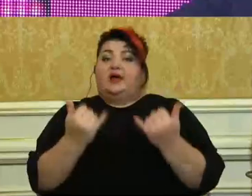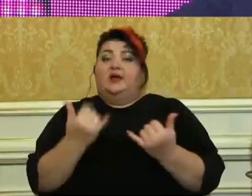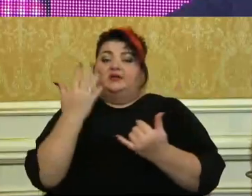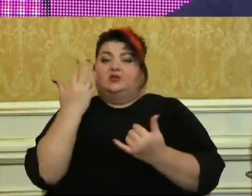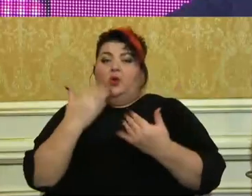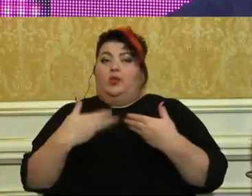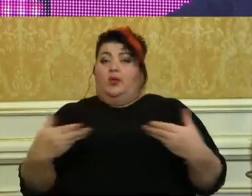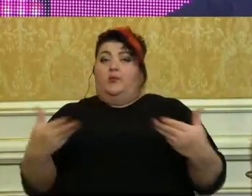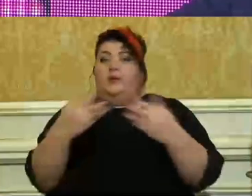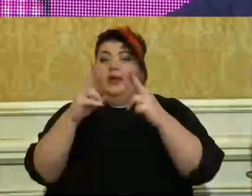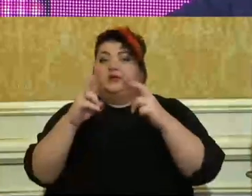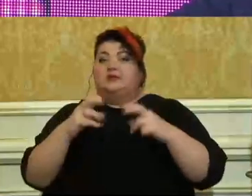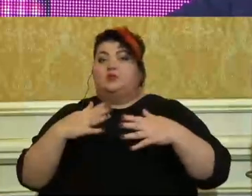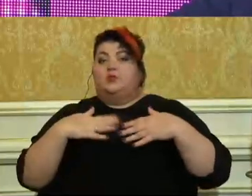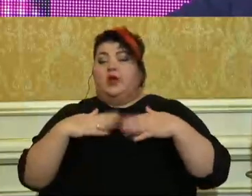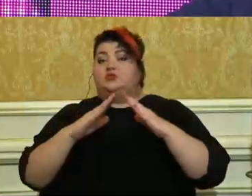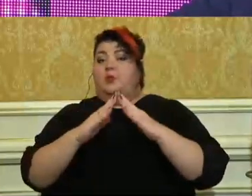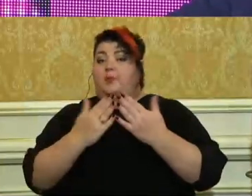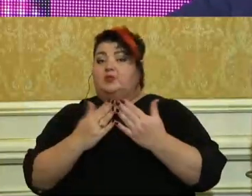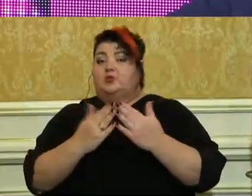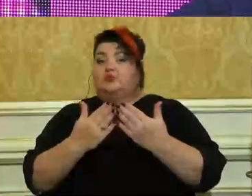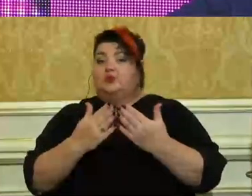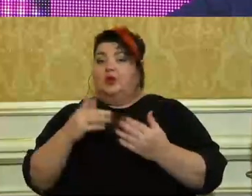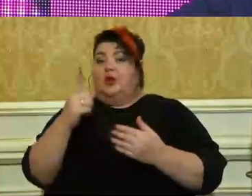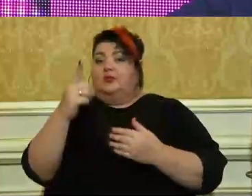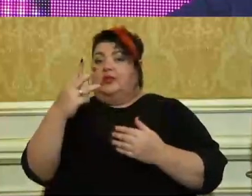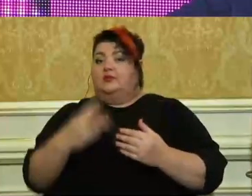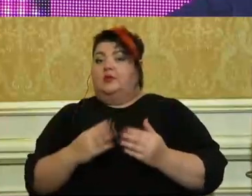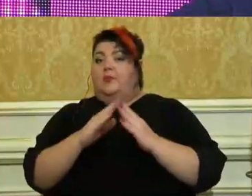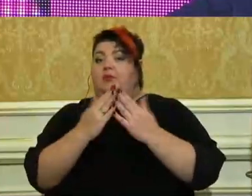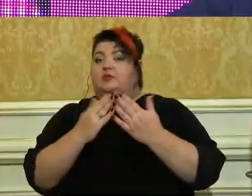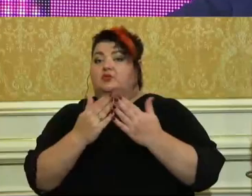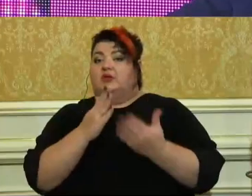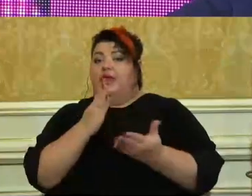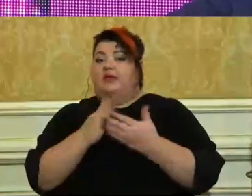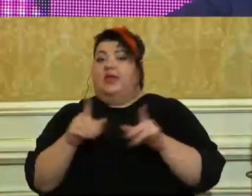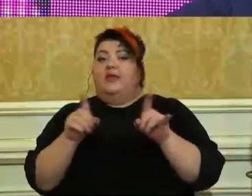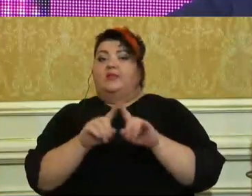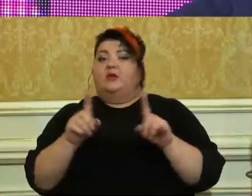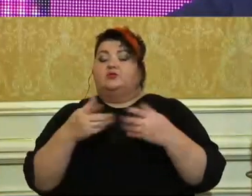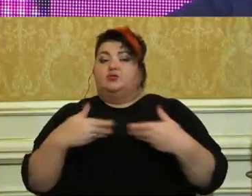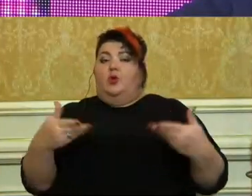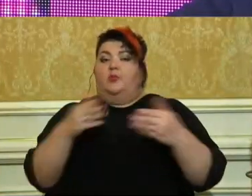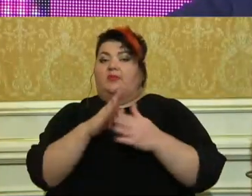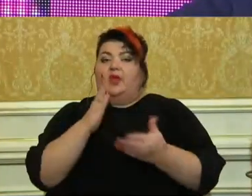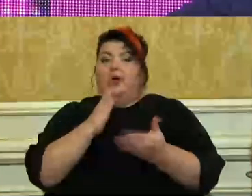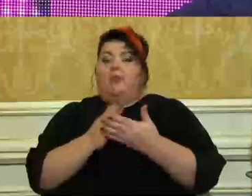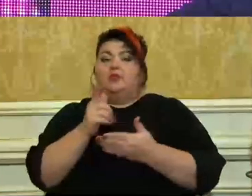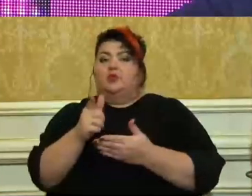And now, when we are analyzing our manuals, but the third of the manuals, they